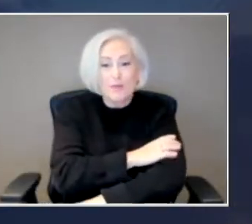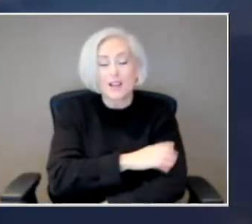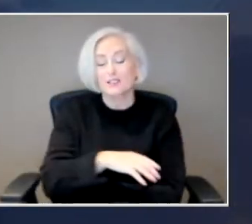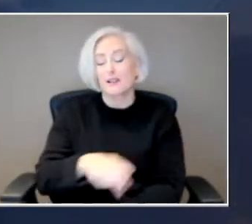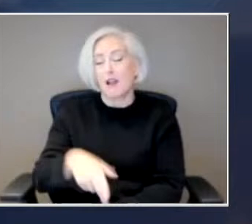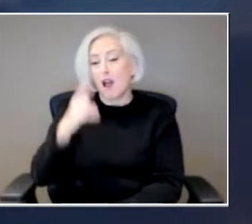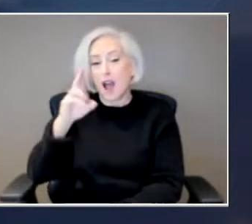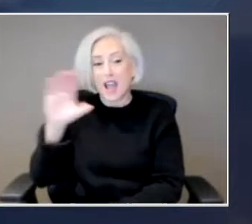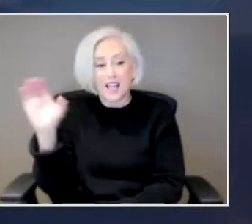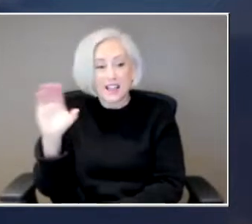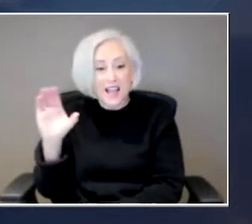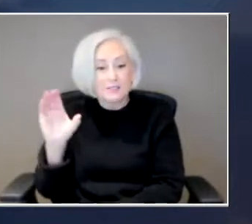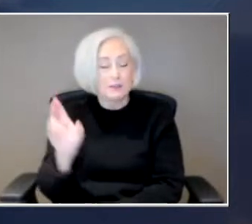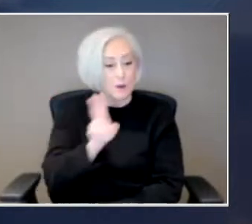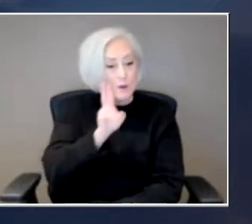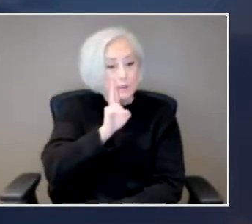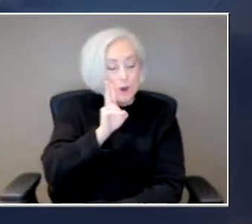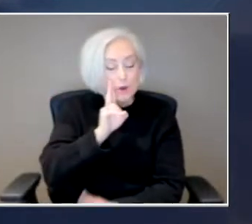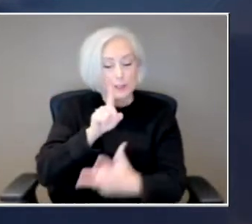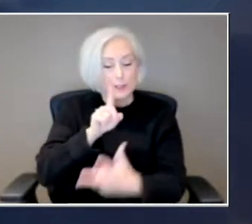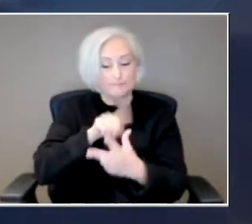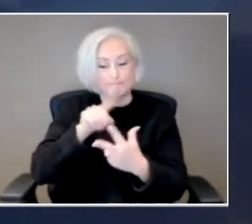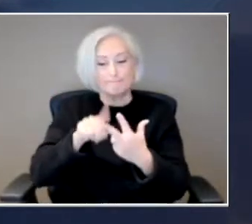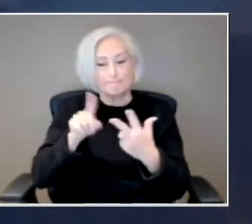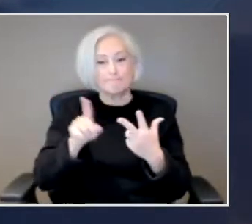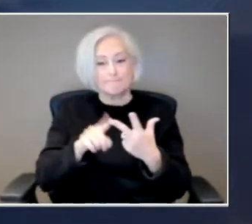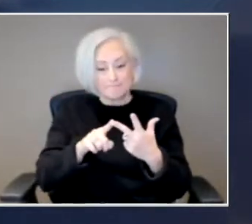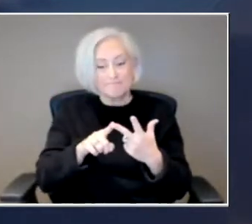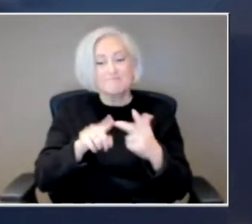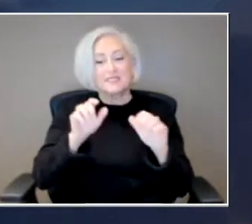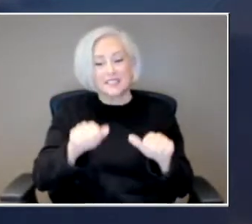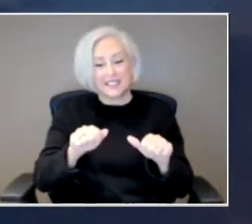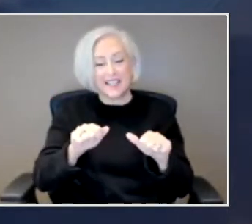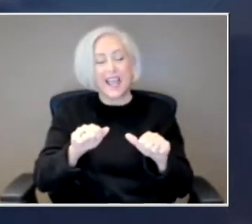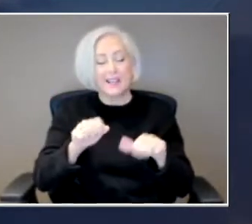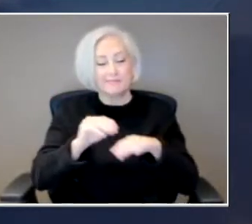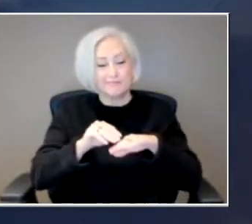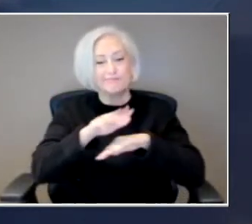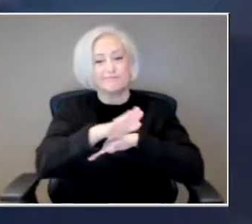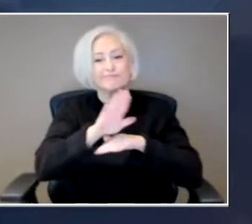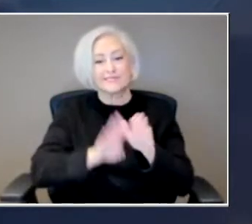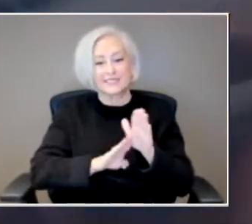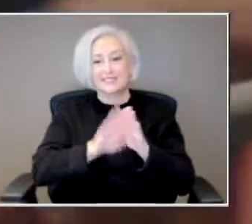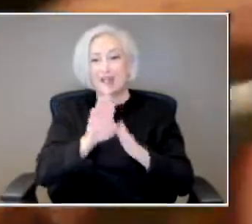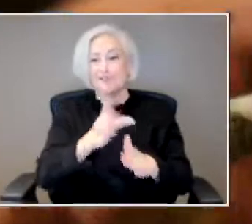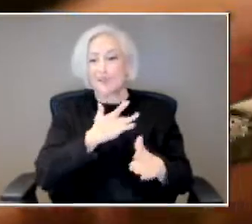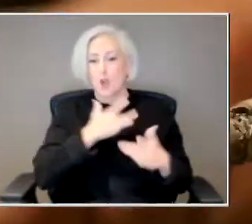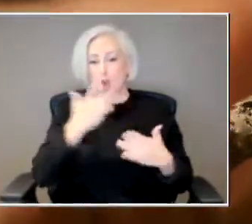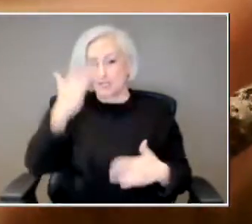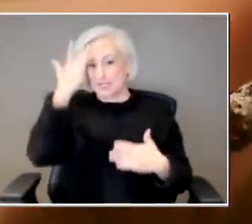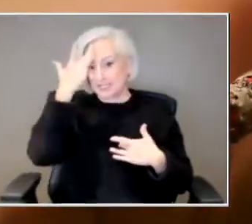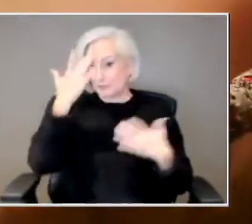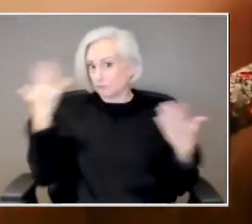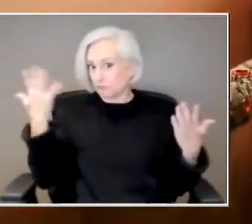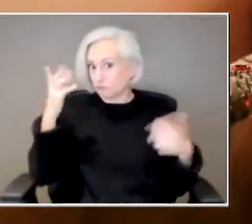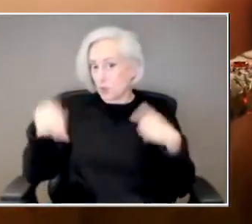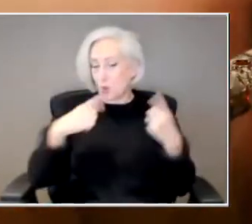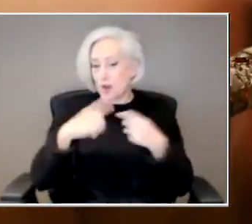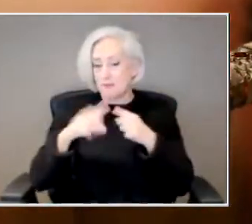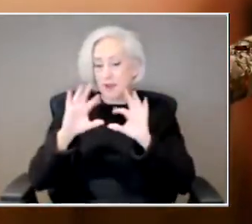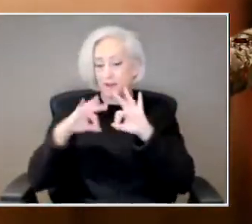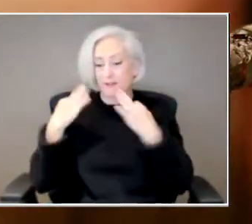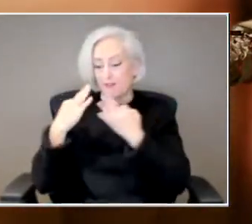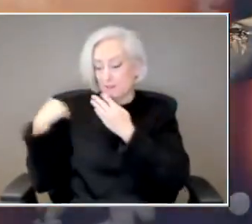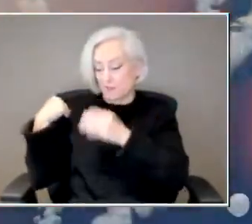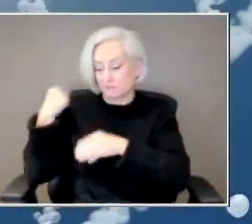key risk factors to developing heart disease. But what about genetics? The man you're about to meet has a long family history of heart